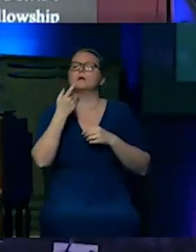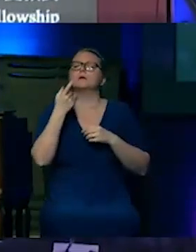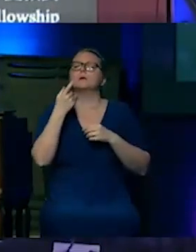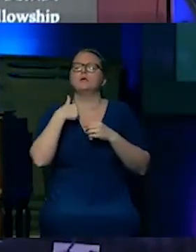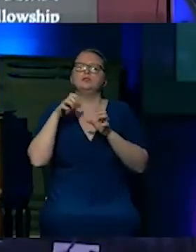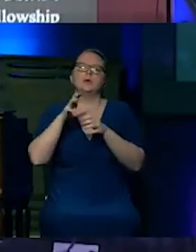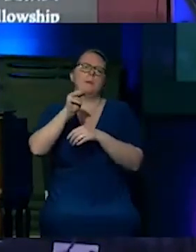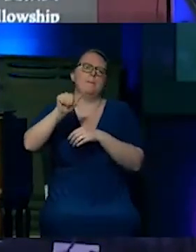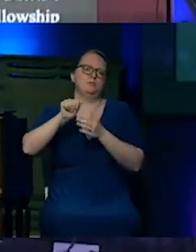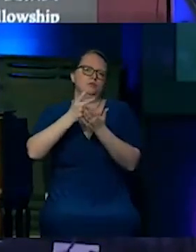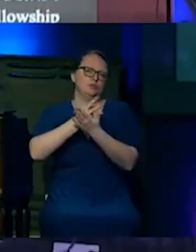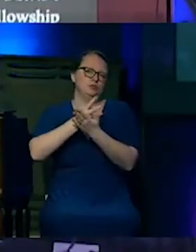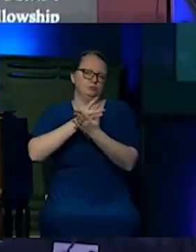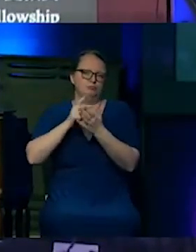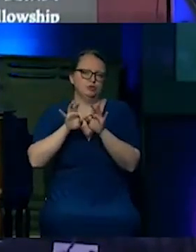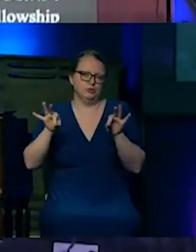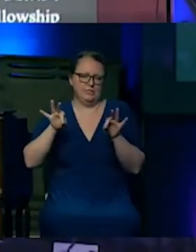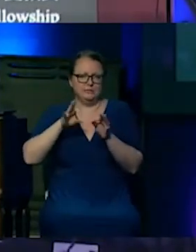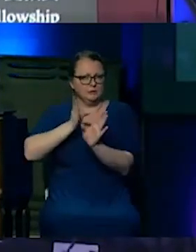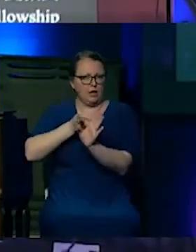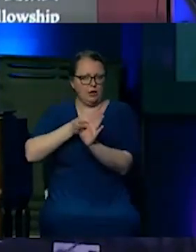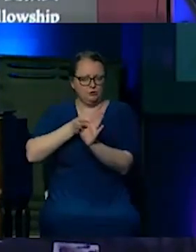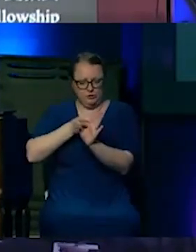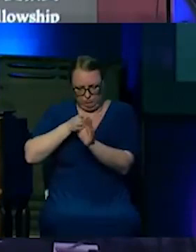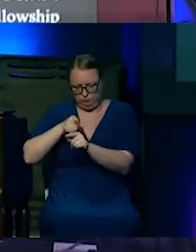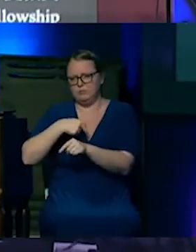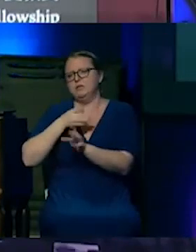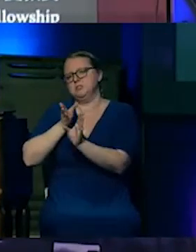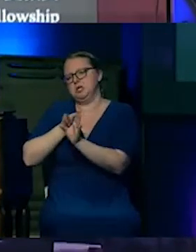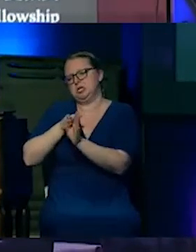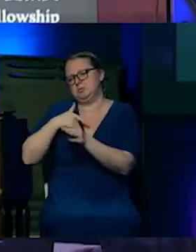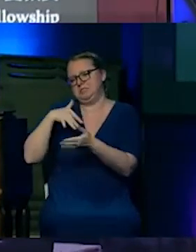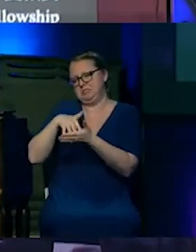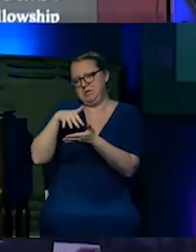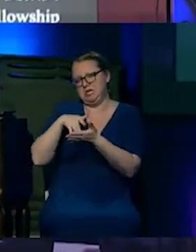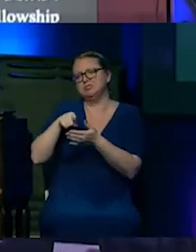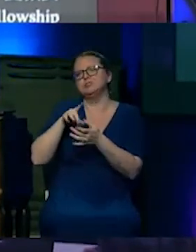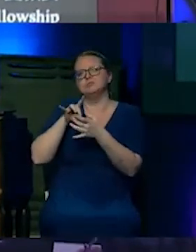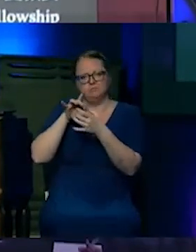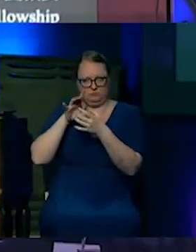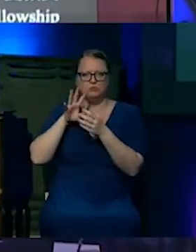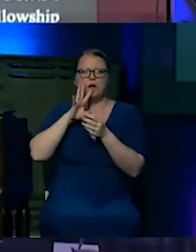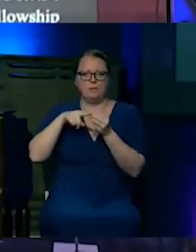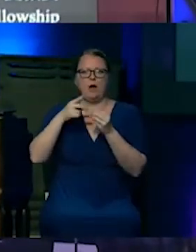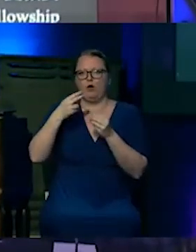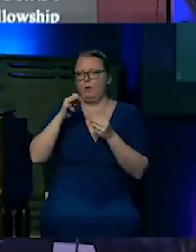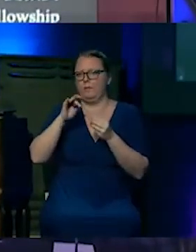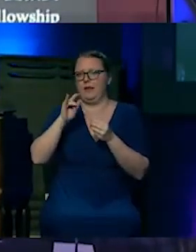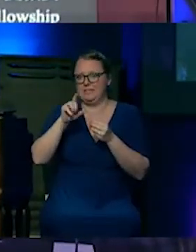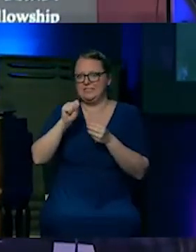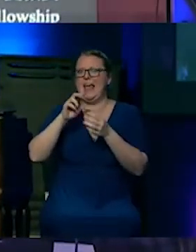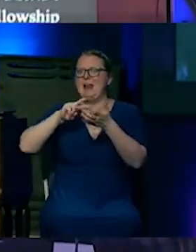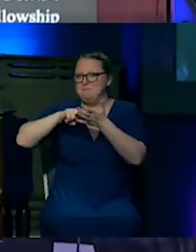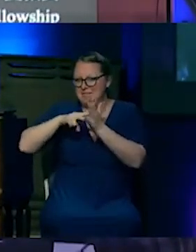musicology. And so part of my work in musicology was also talking a little bit about hermeneutics and meaning making within music. So